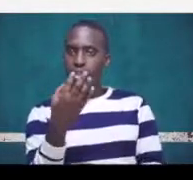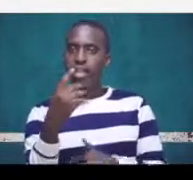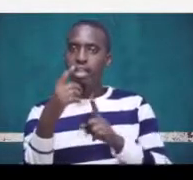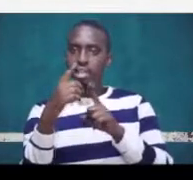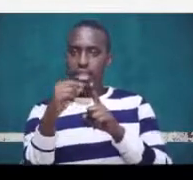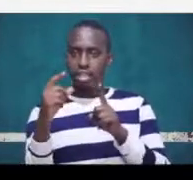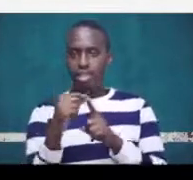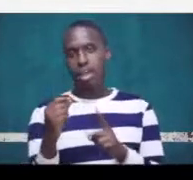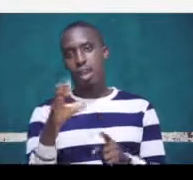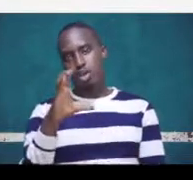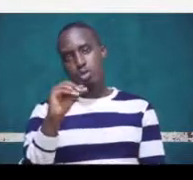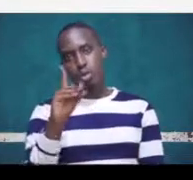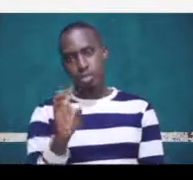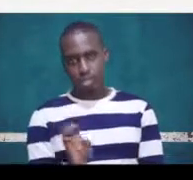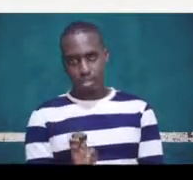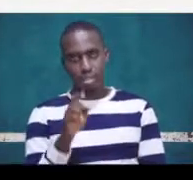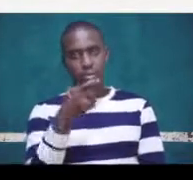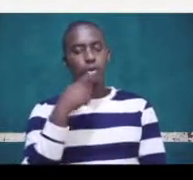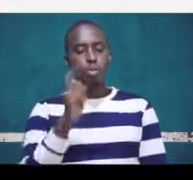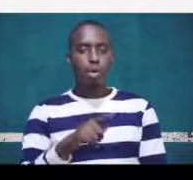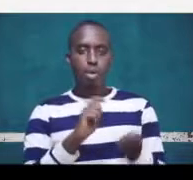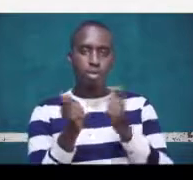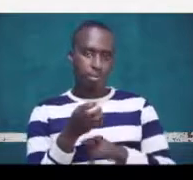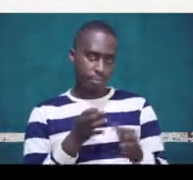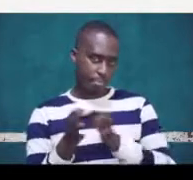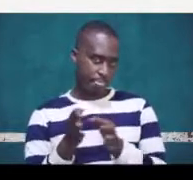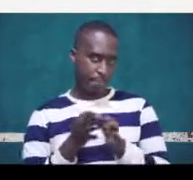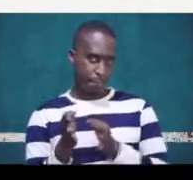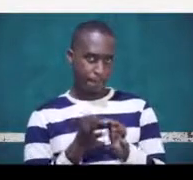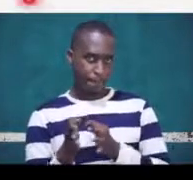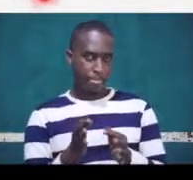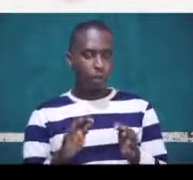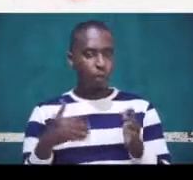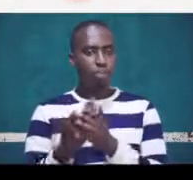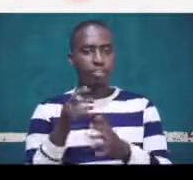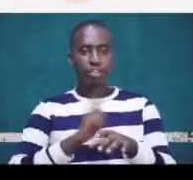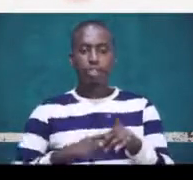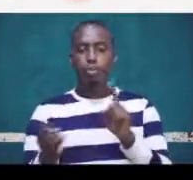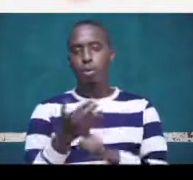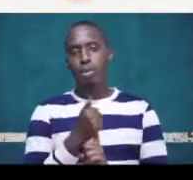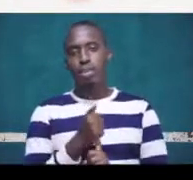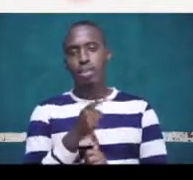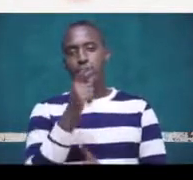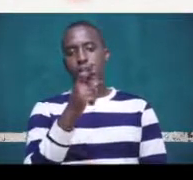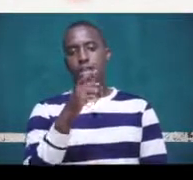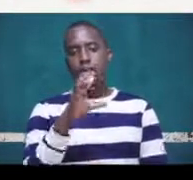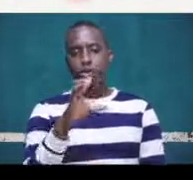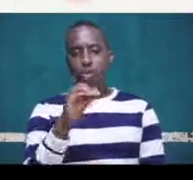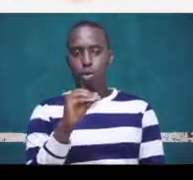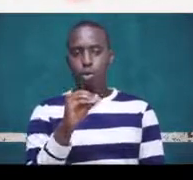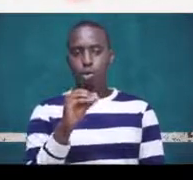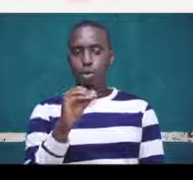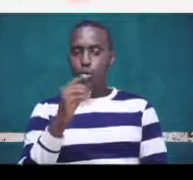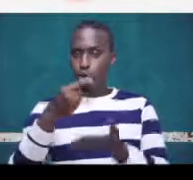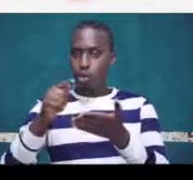codes. And these have to be translated until we have our polypeptide, a